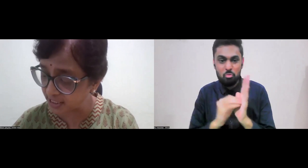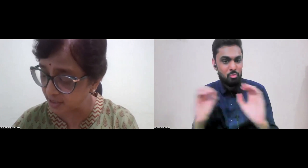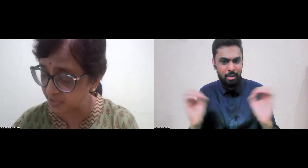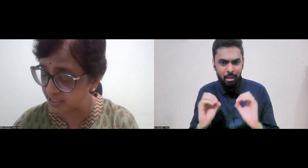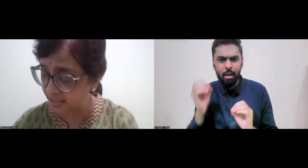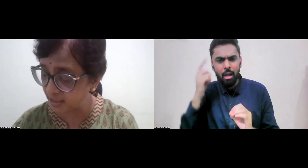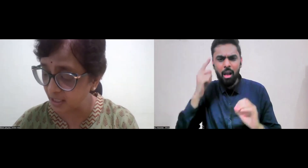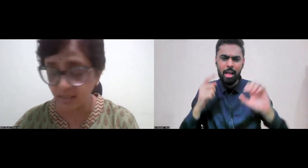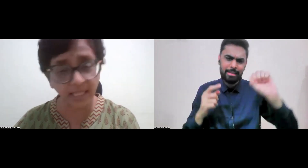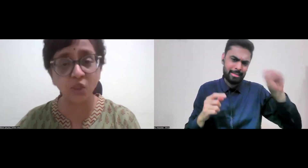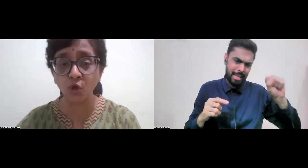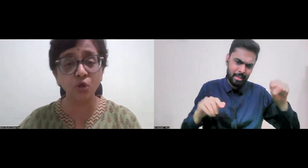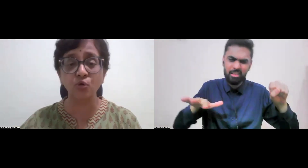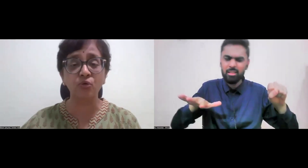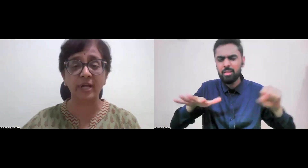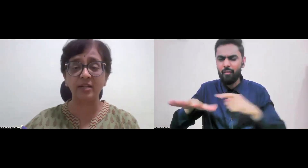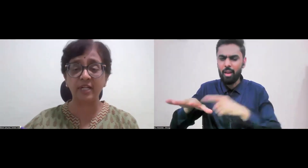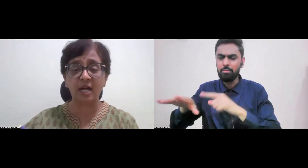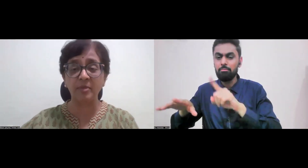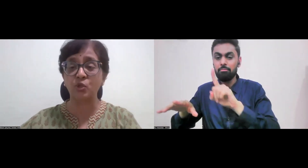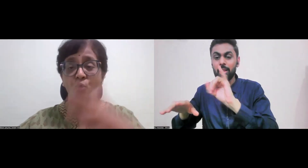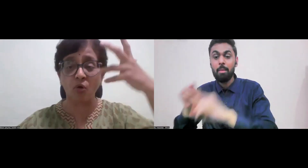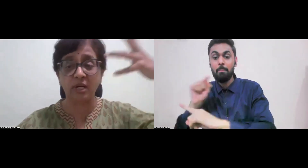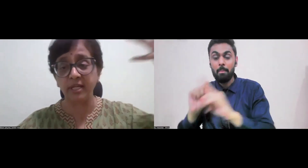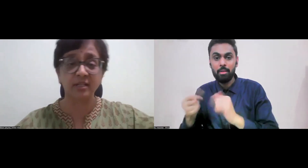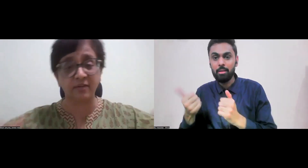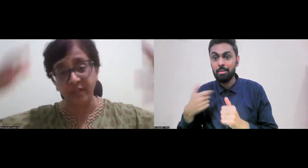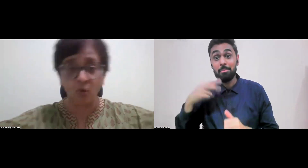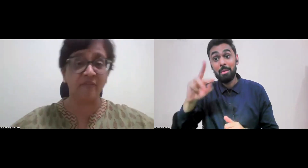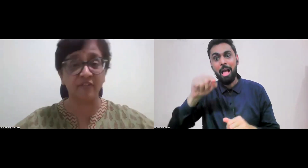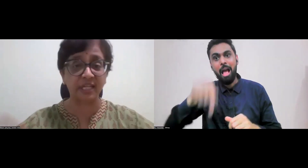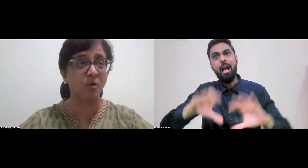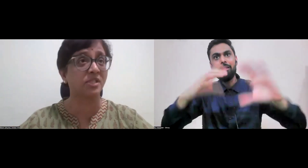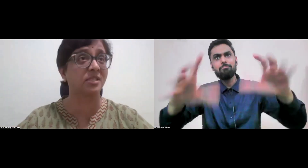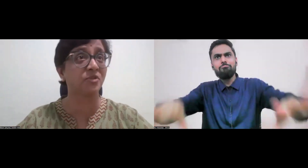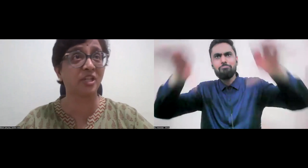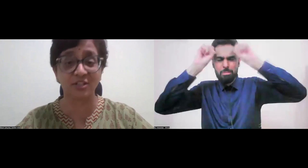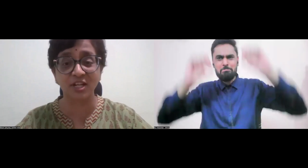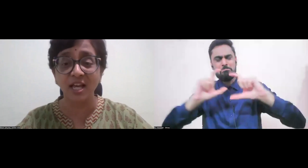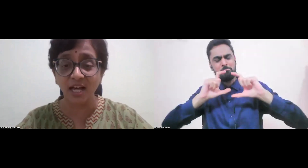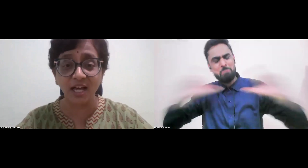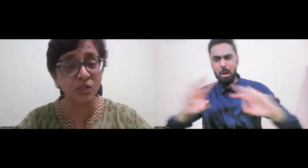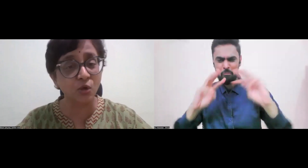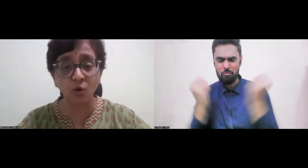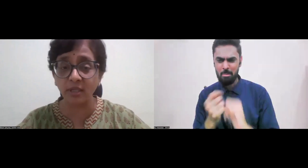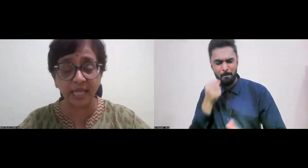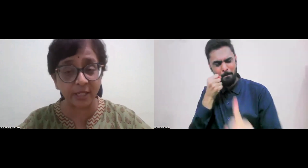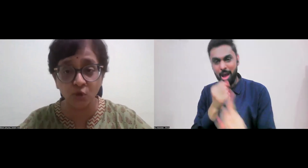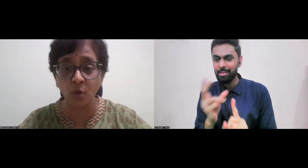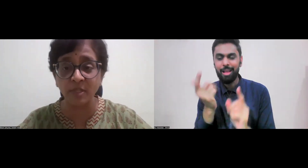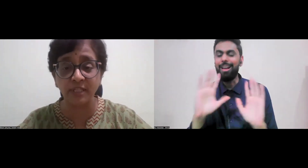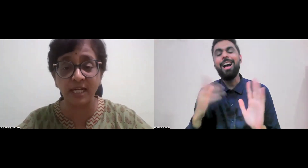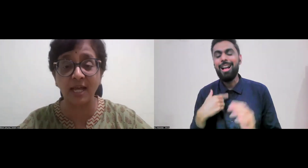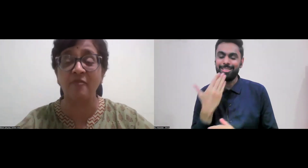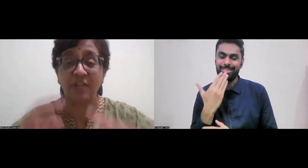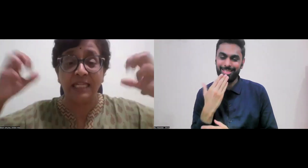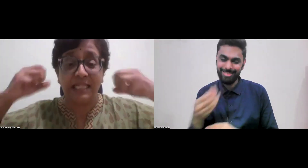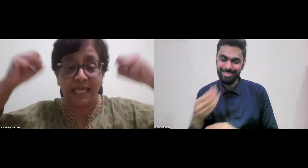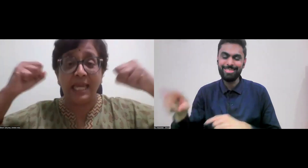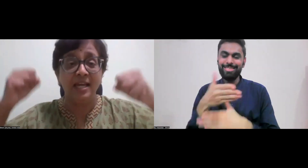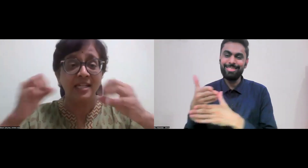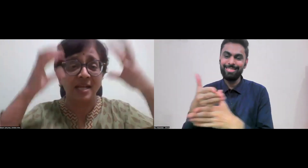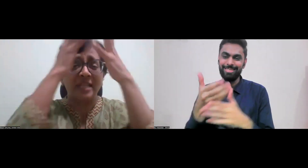somewhat of 16%. That's so true, right? We can't be so clear that we know everything about system change. So thank you so much for that.